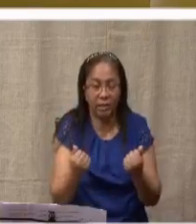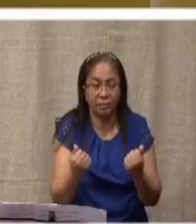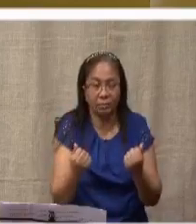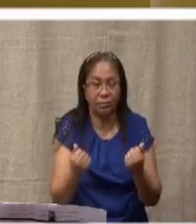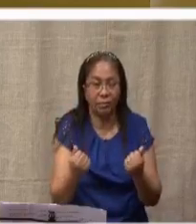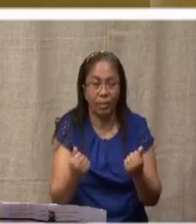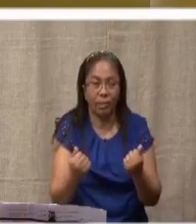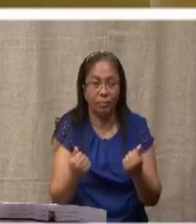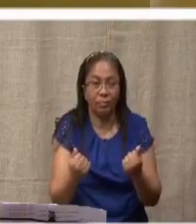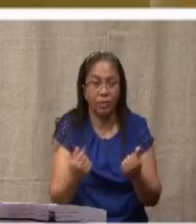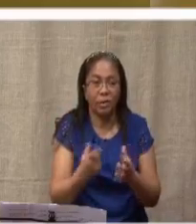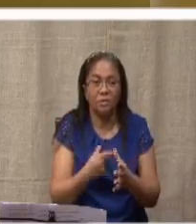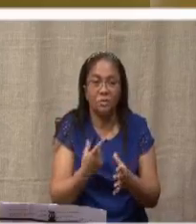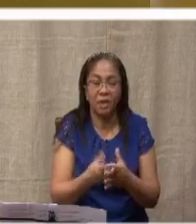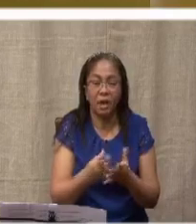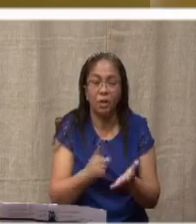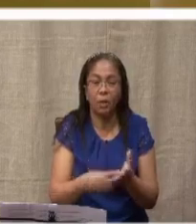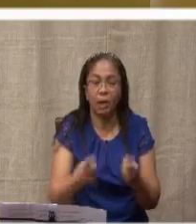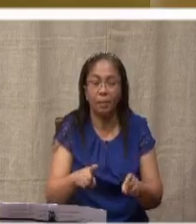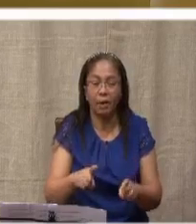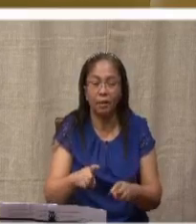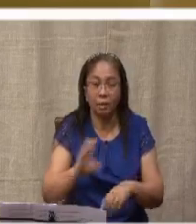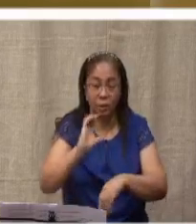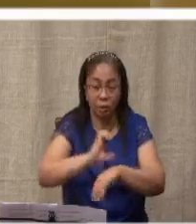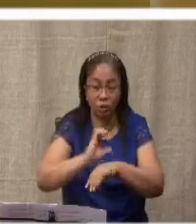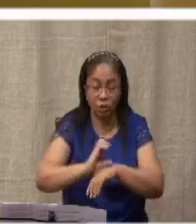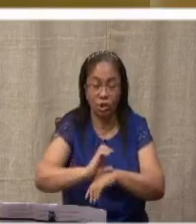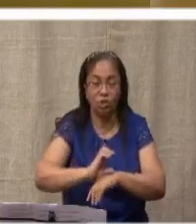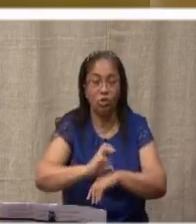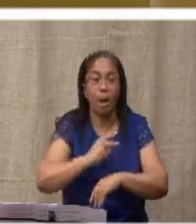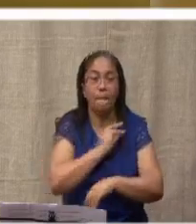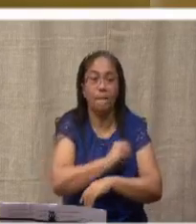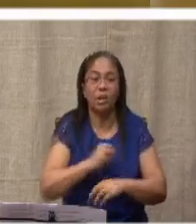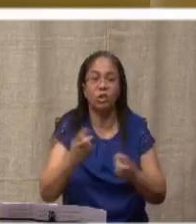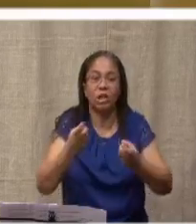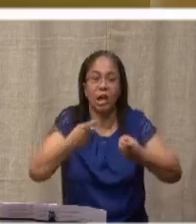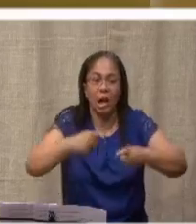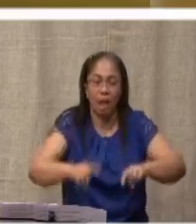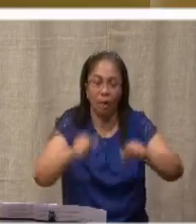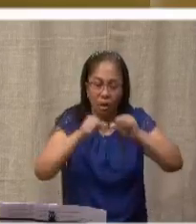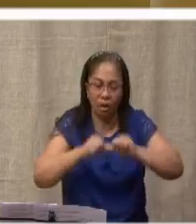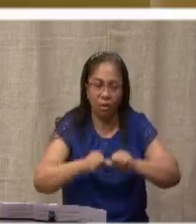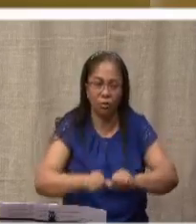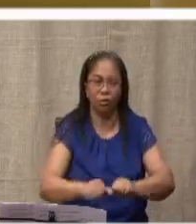becomes what it is the mission of the church takes on all new proportions